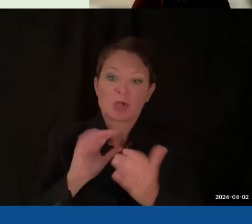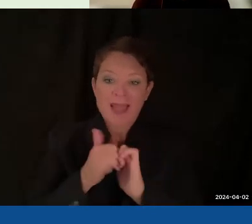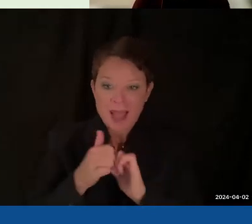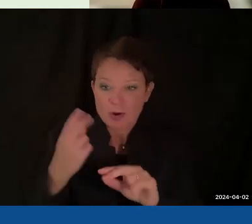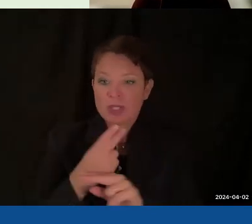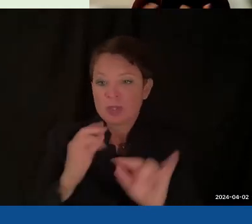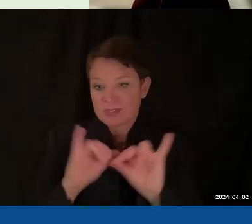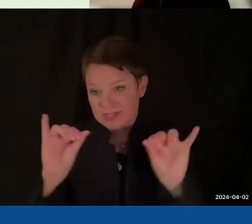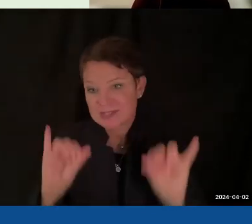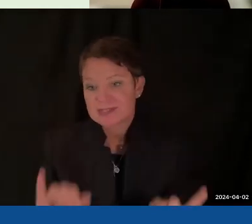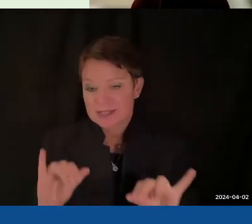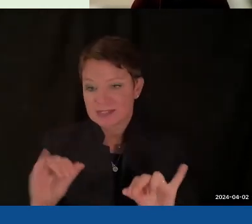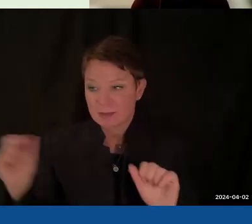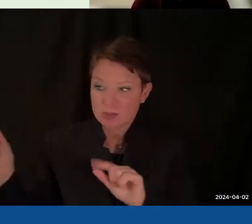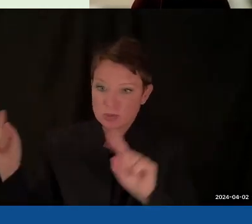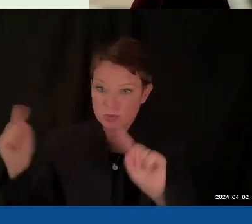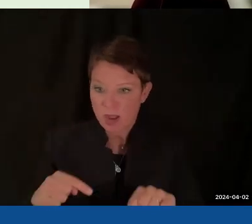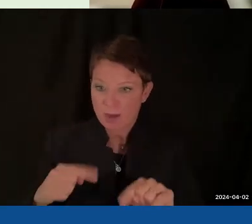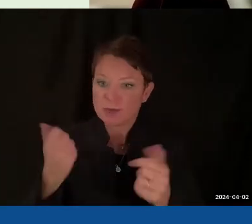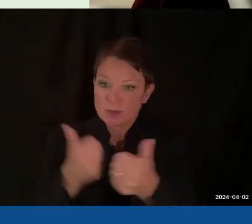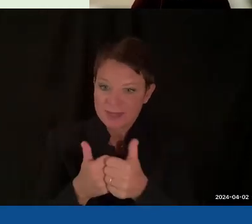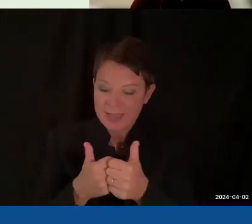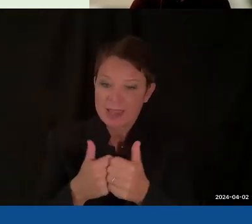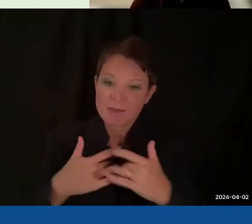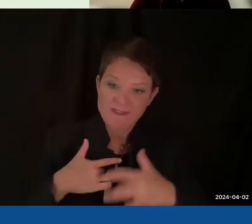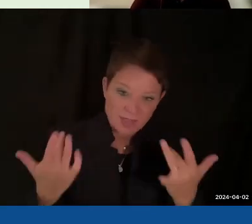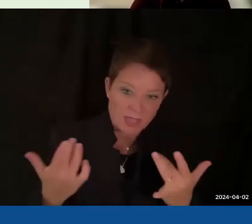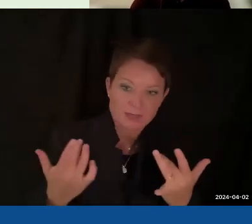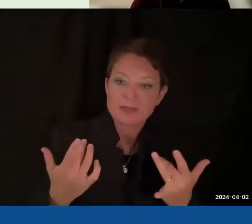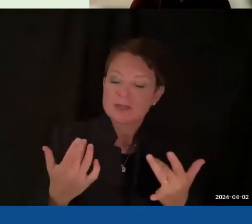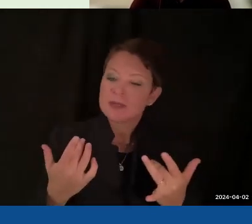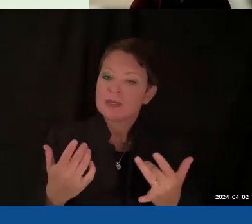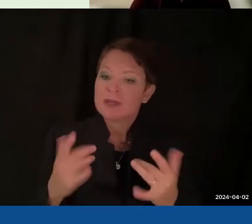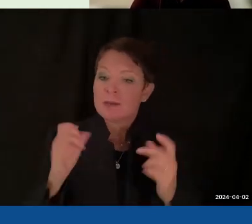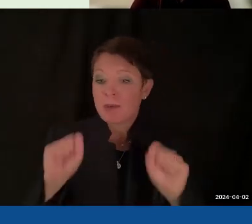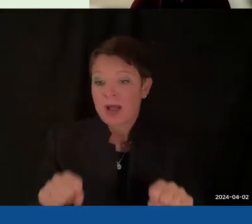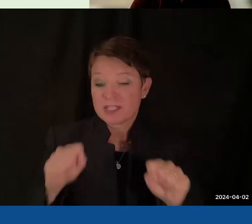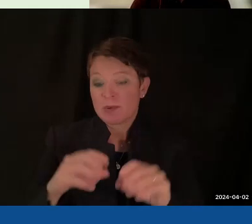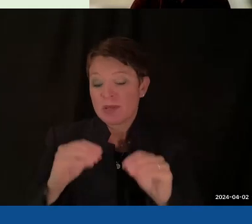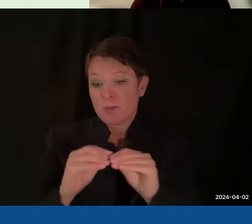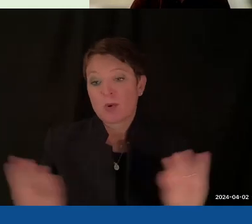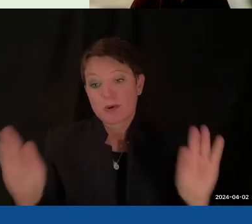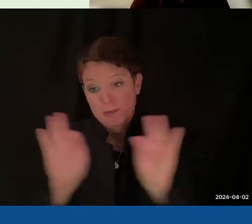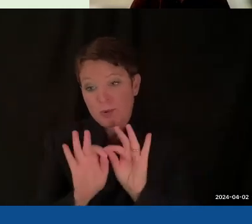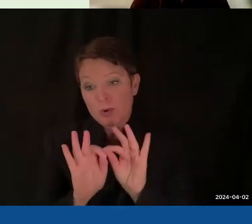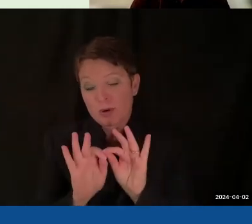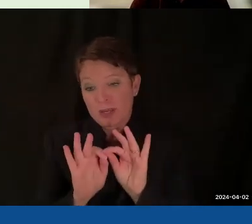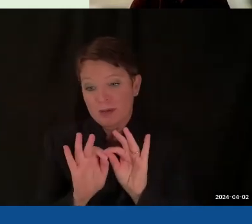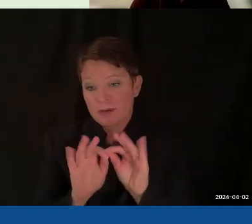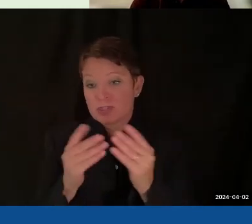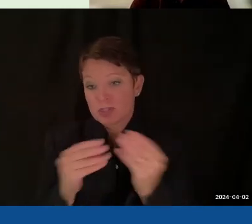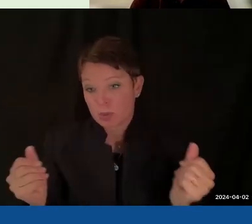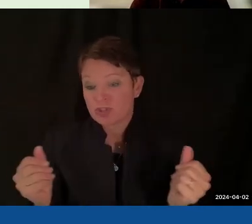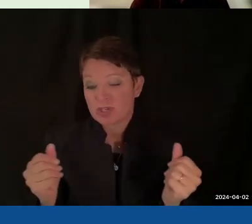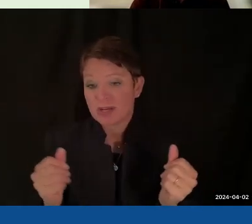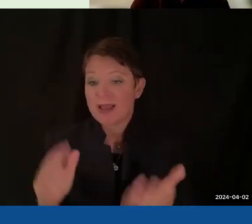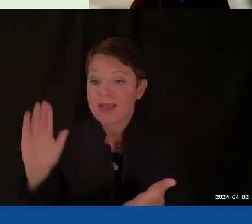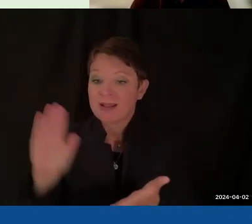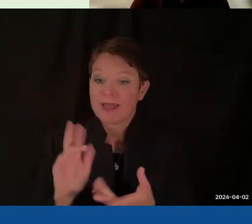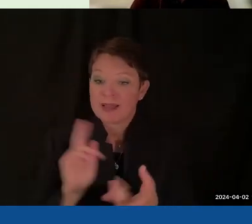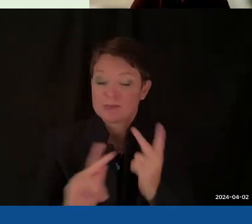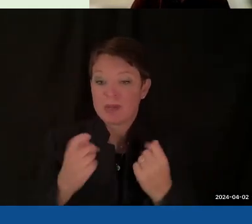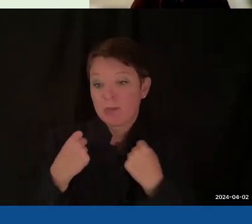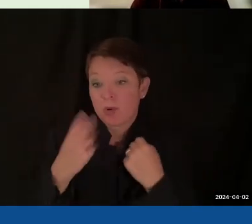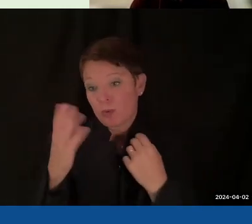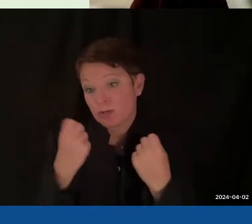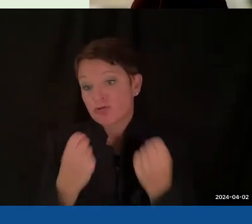use the system to come to events, it's quite possible that that could be a more important modal solution and fewer people would be